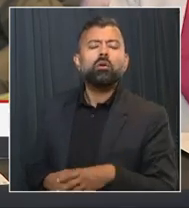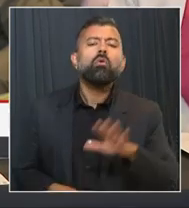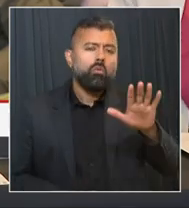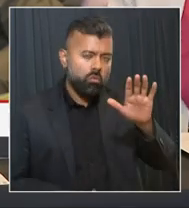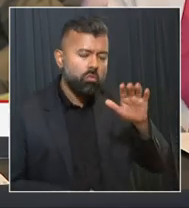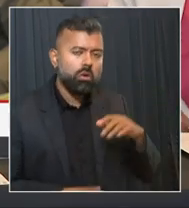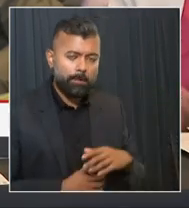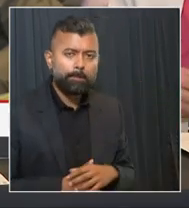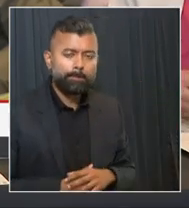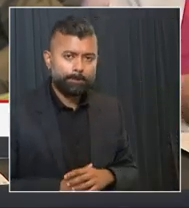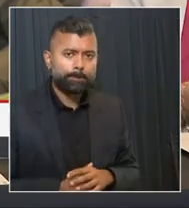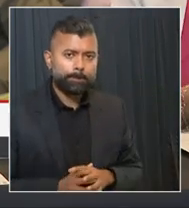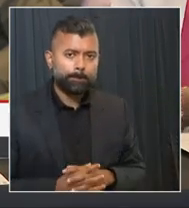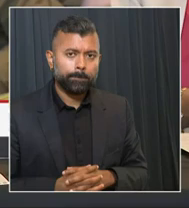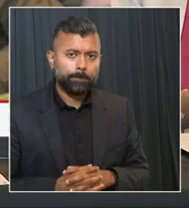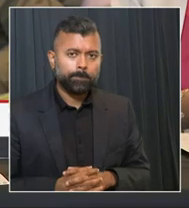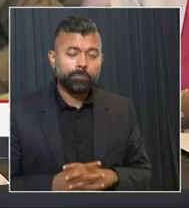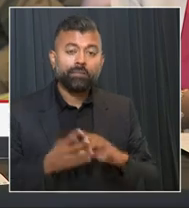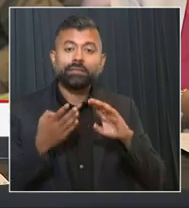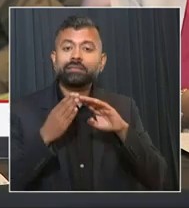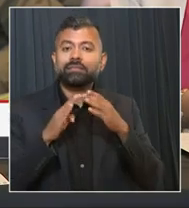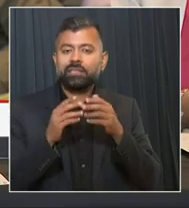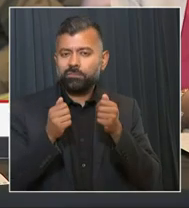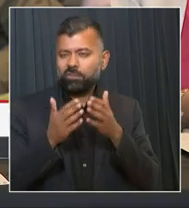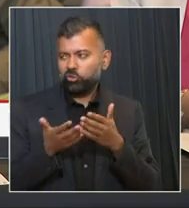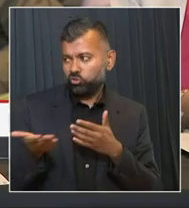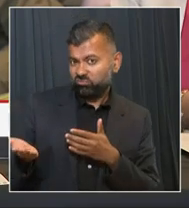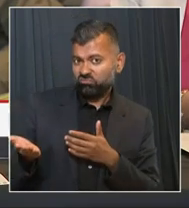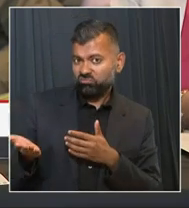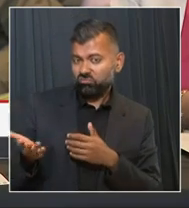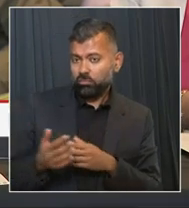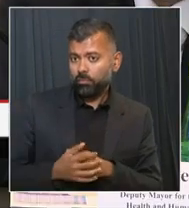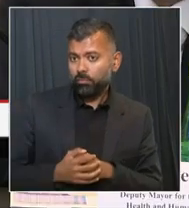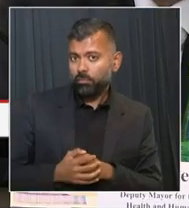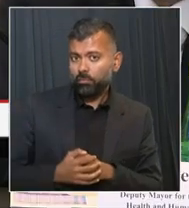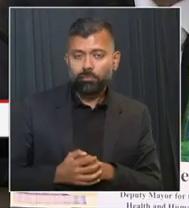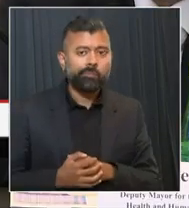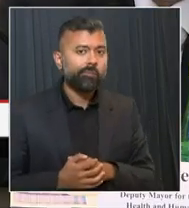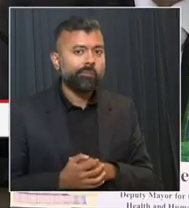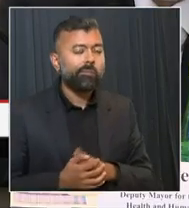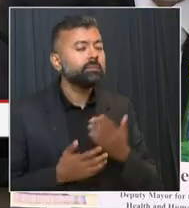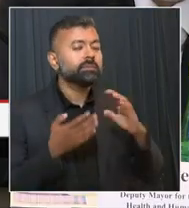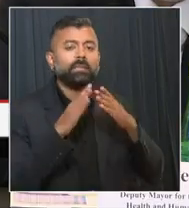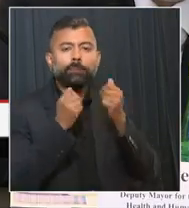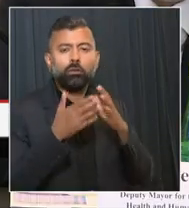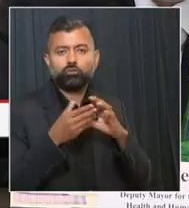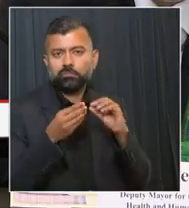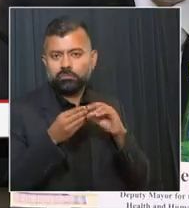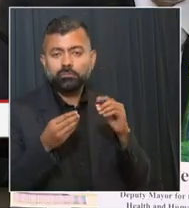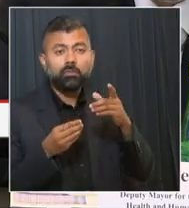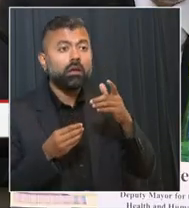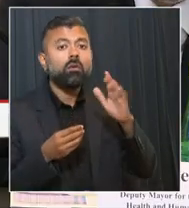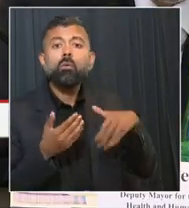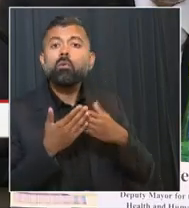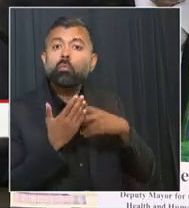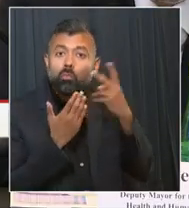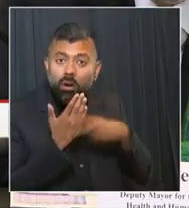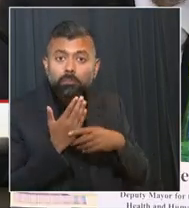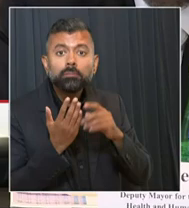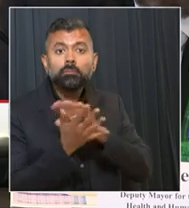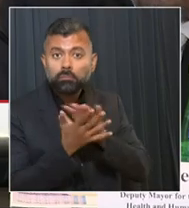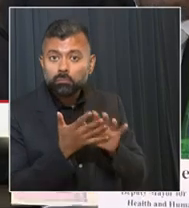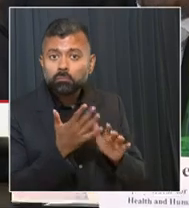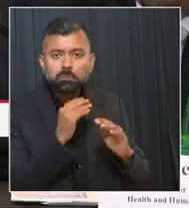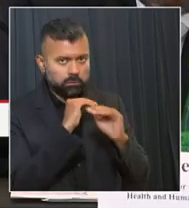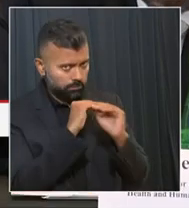Strong grants to all the CBOs for this summer, and all of that has been held intact. So we anticipate providing exactly the same level of service this summer that